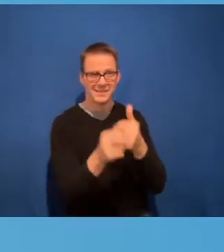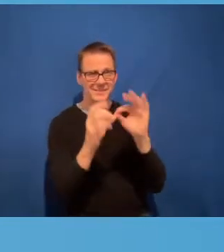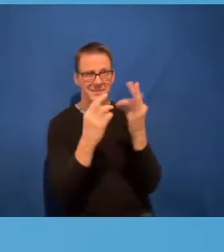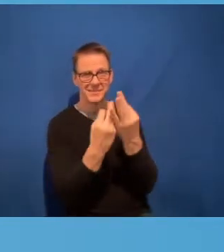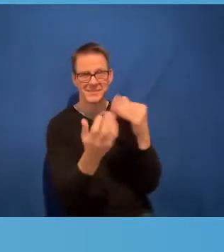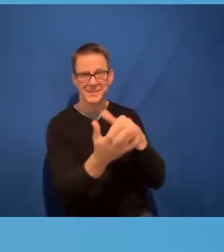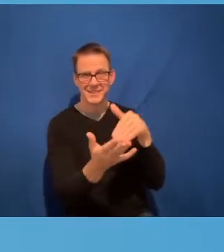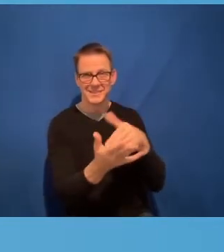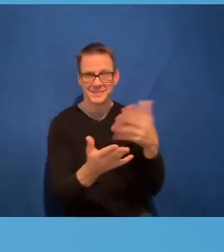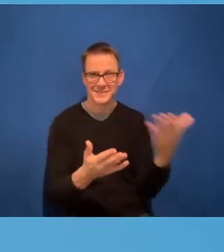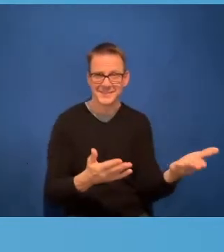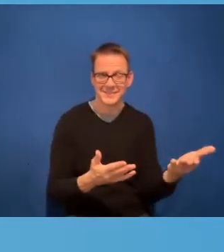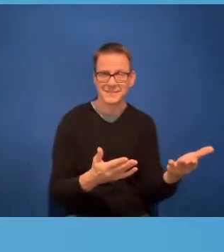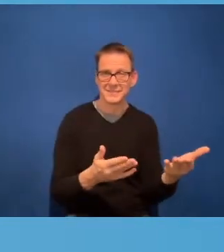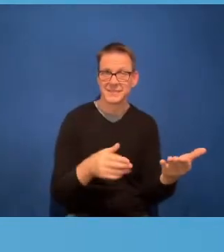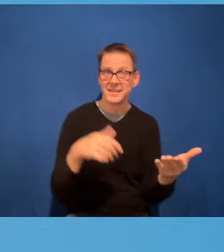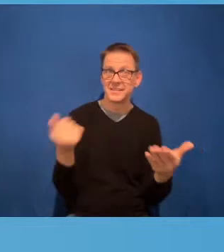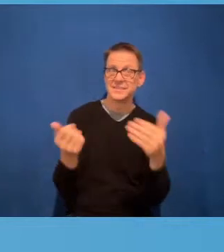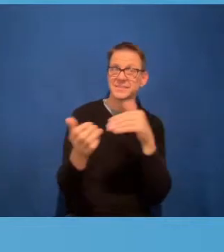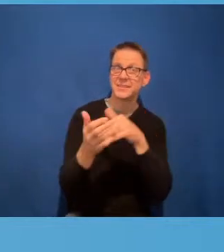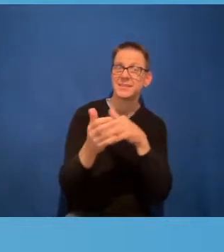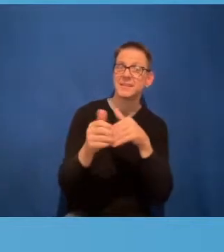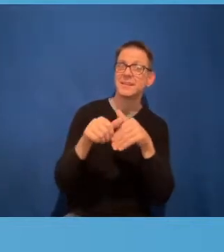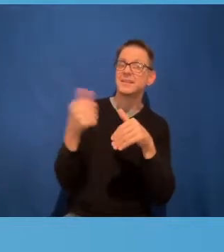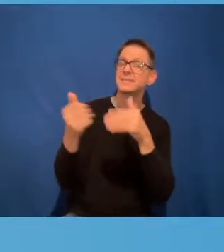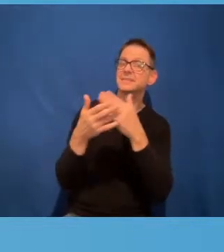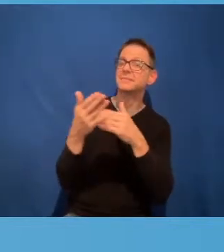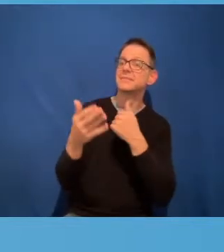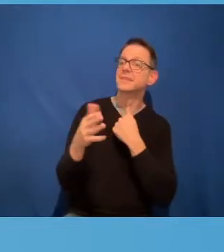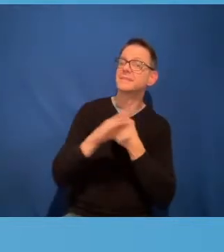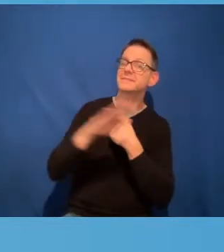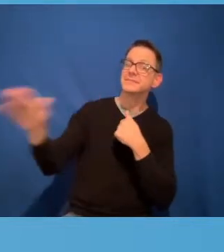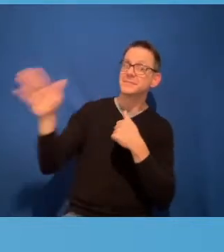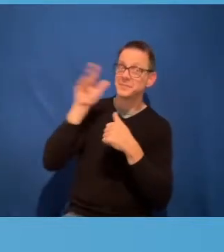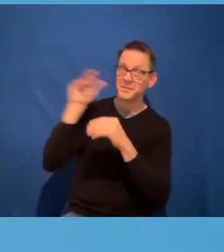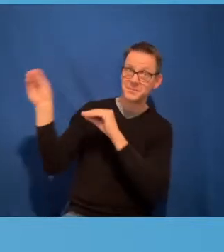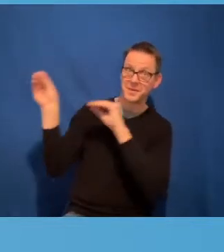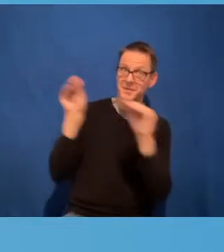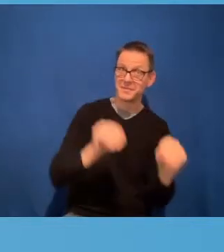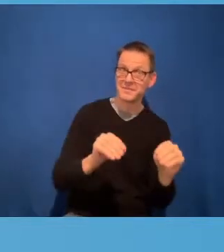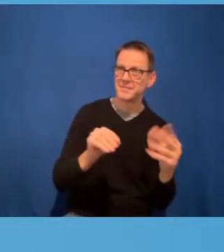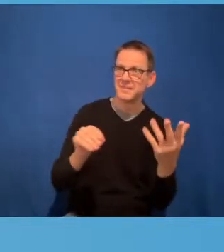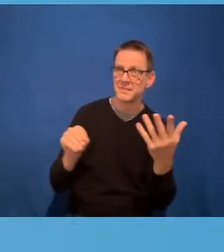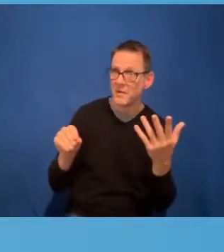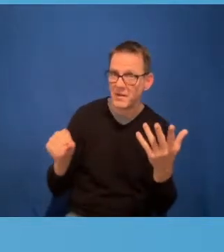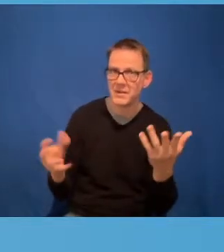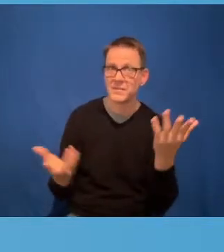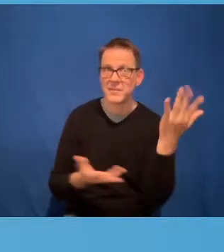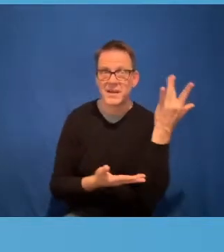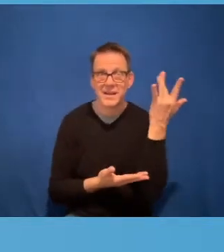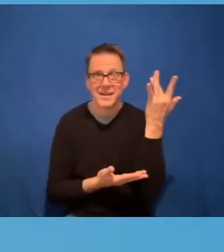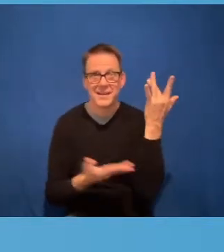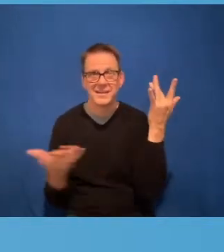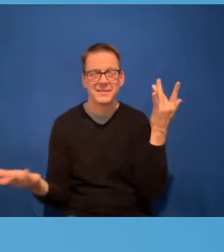Why would somebody come here? So we're losing doctors. People are gradually, there's attrition. Very few people